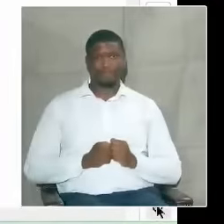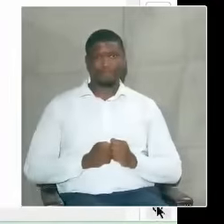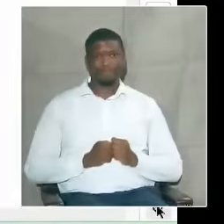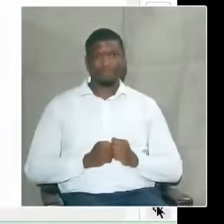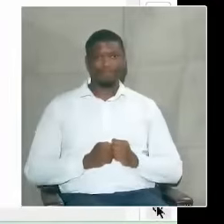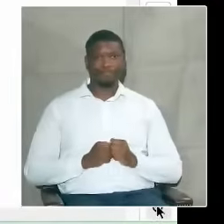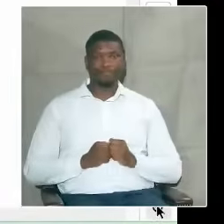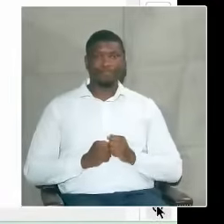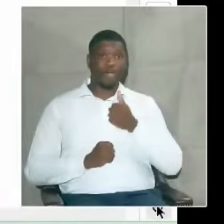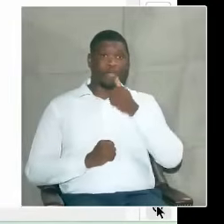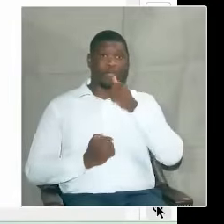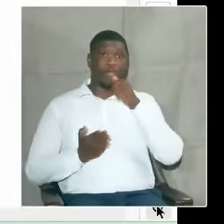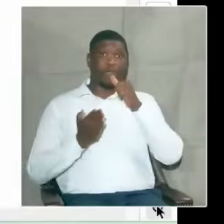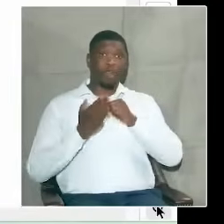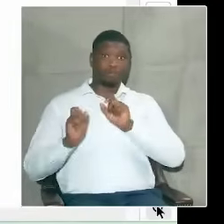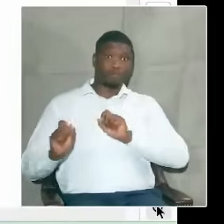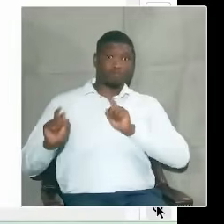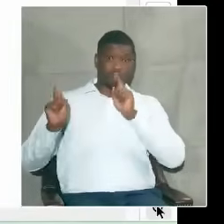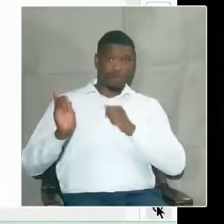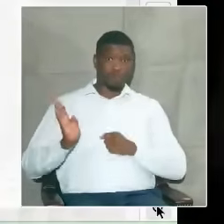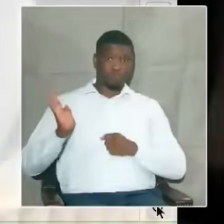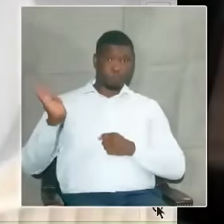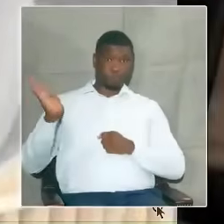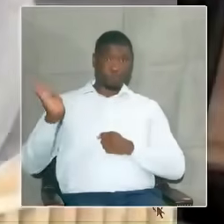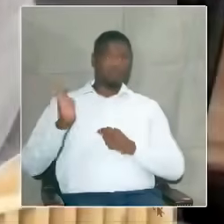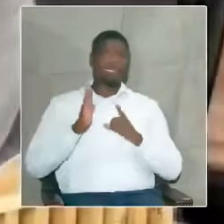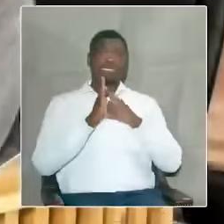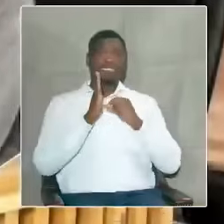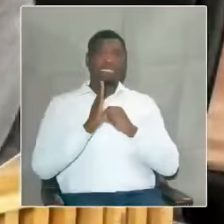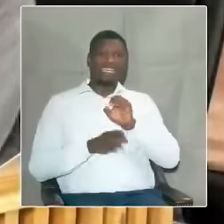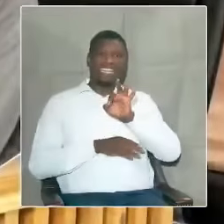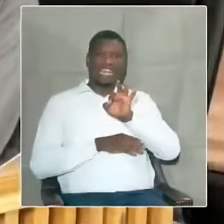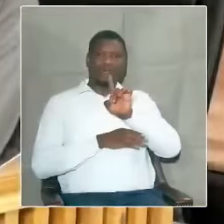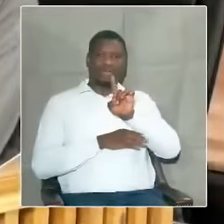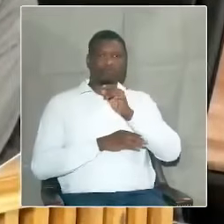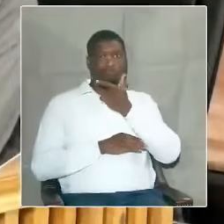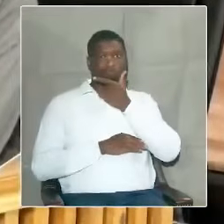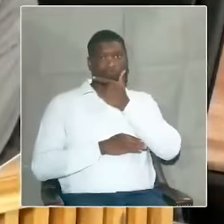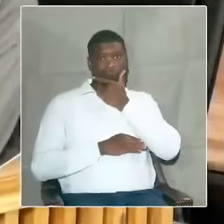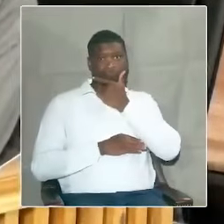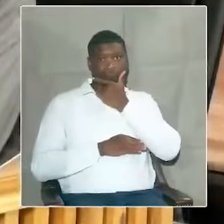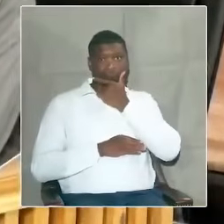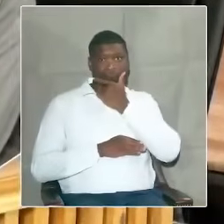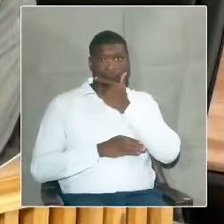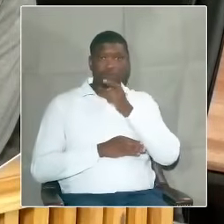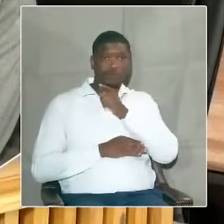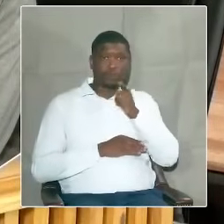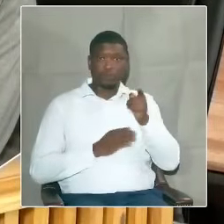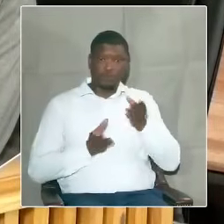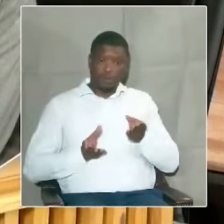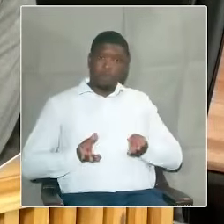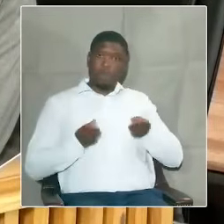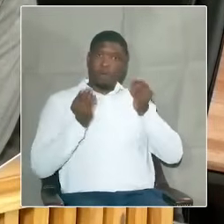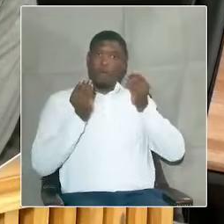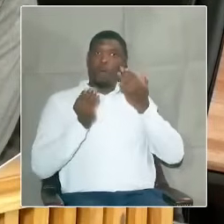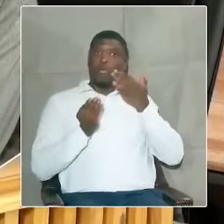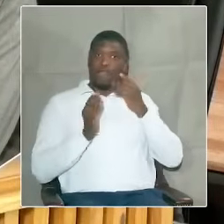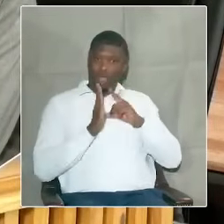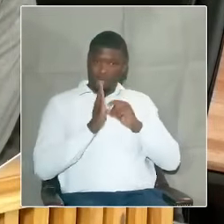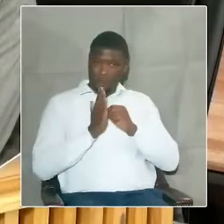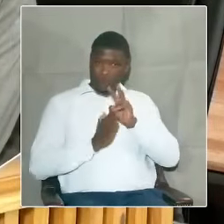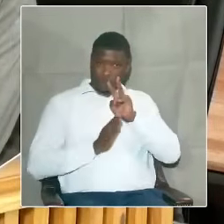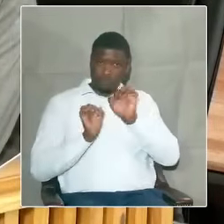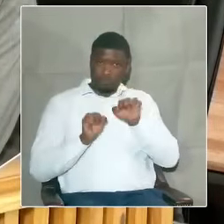That is dated the 31st of December, and you indicate that you received it on the